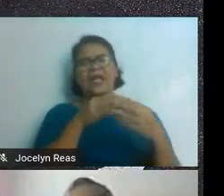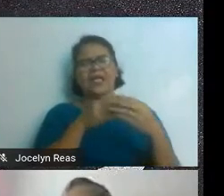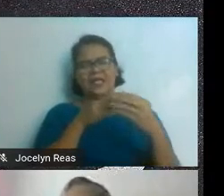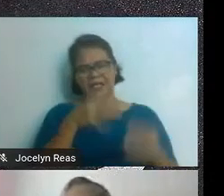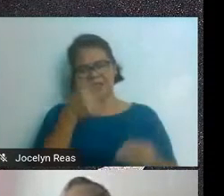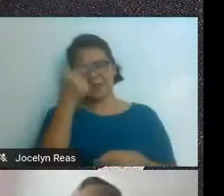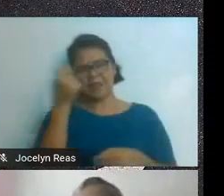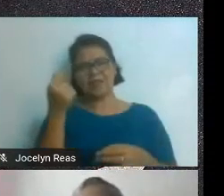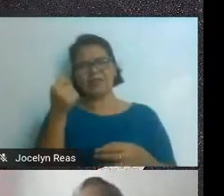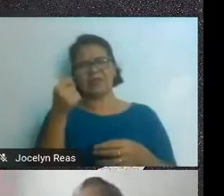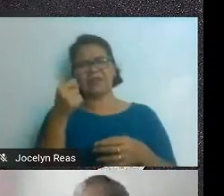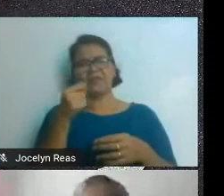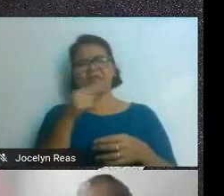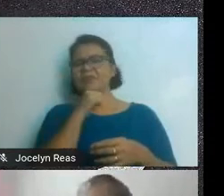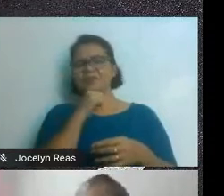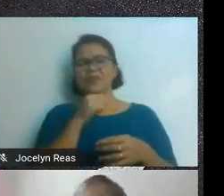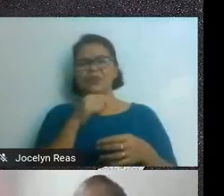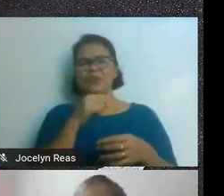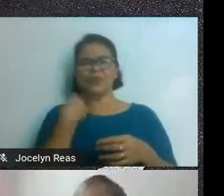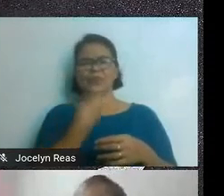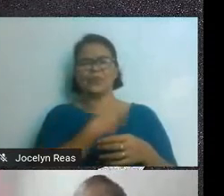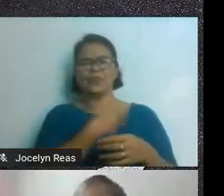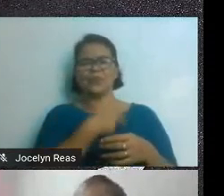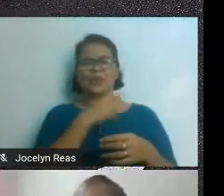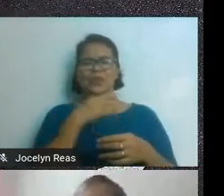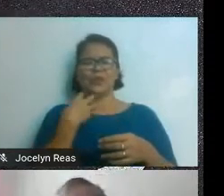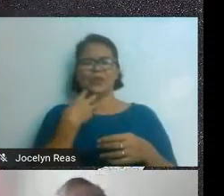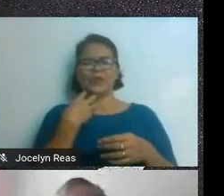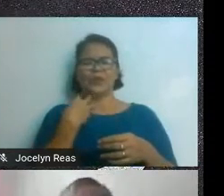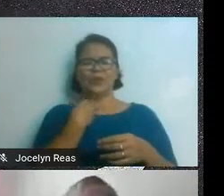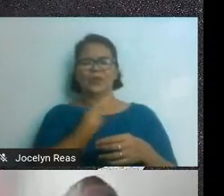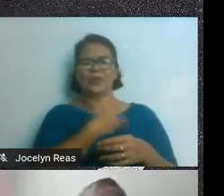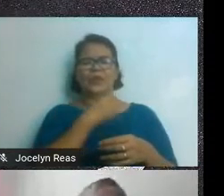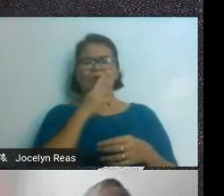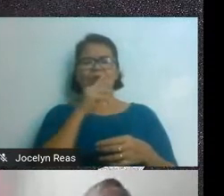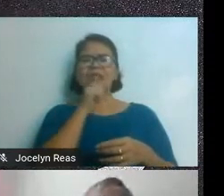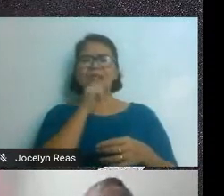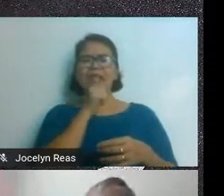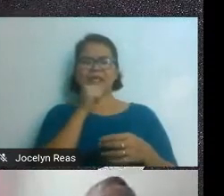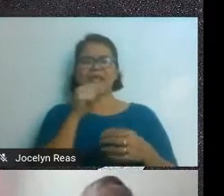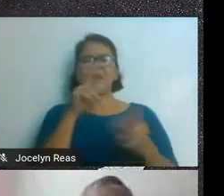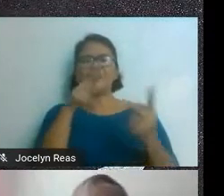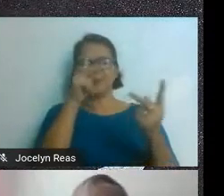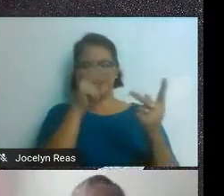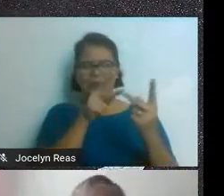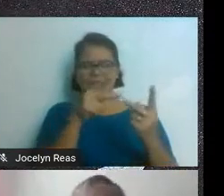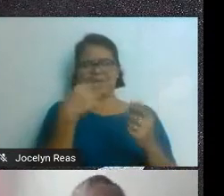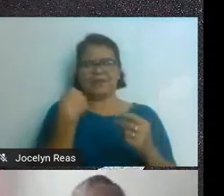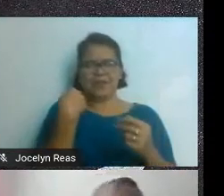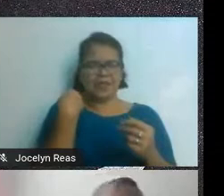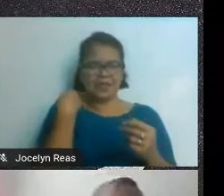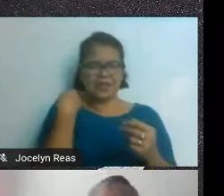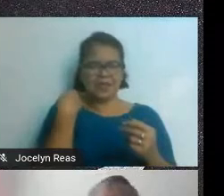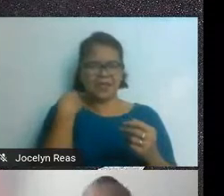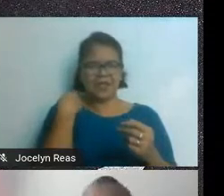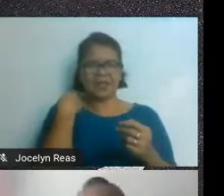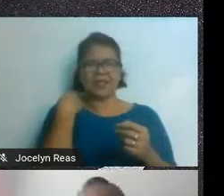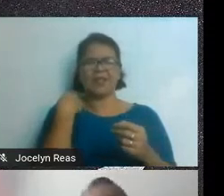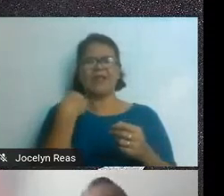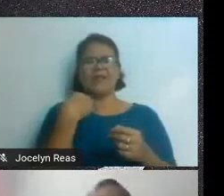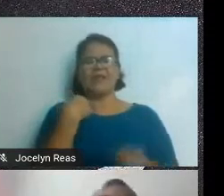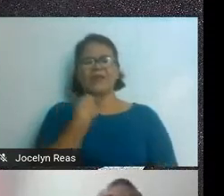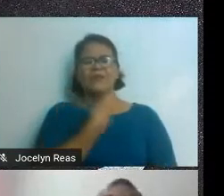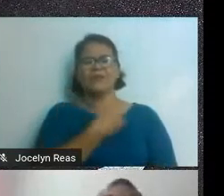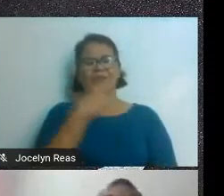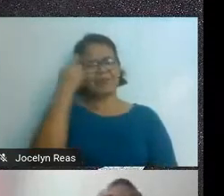on leadership because that's the field I was researching on. And I realized, pagkatapos kong magbasa